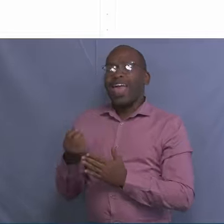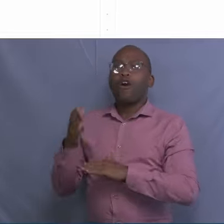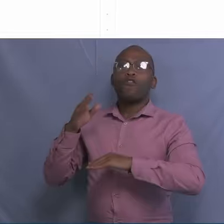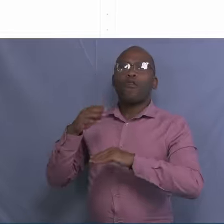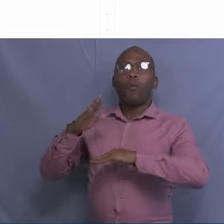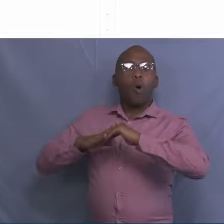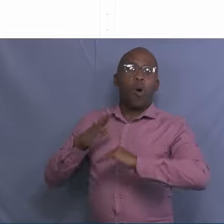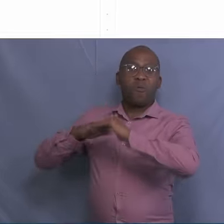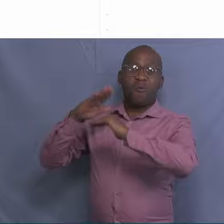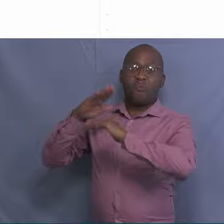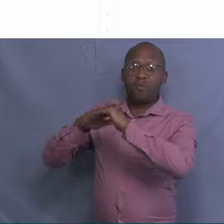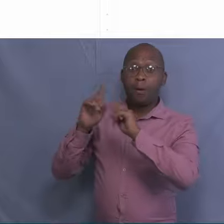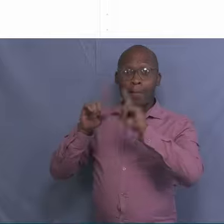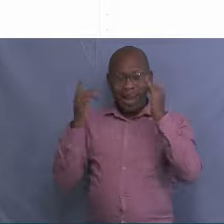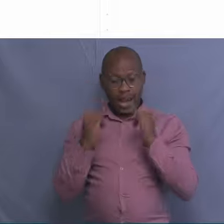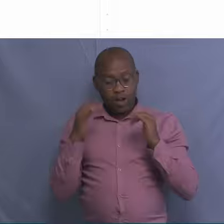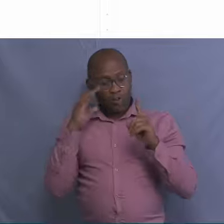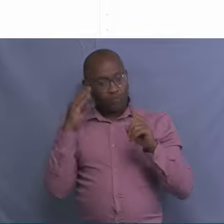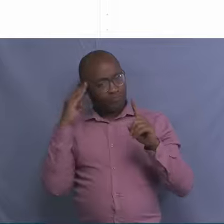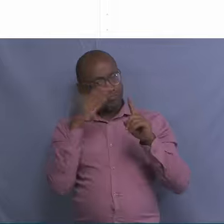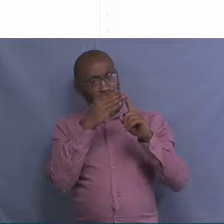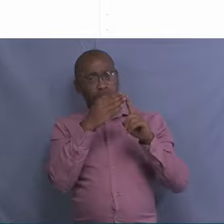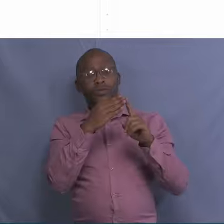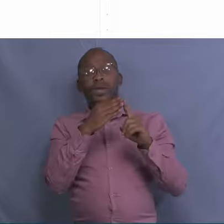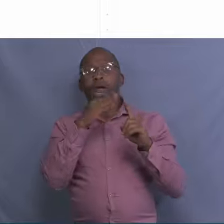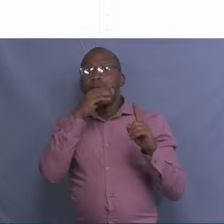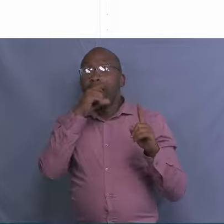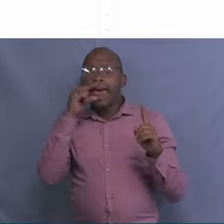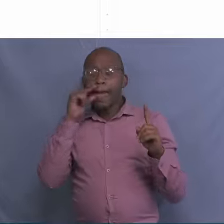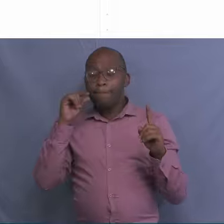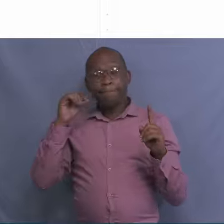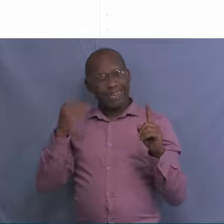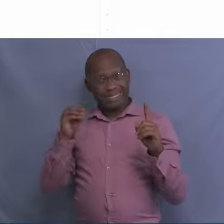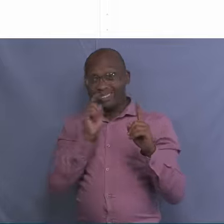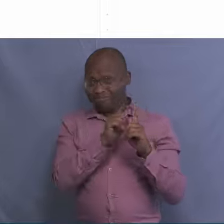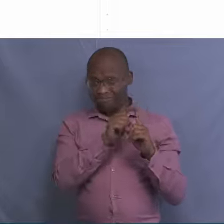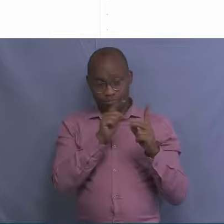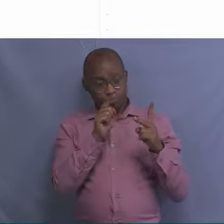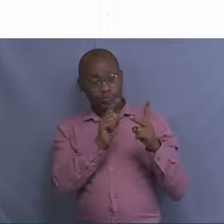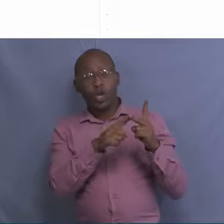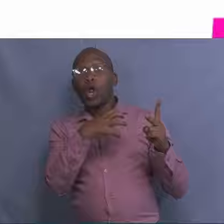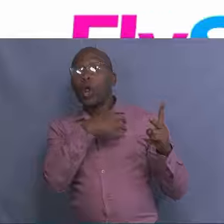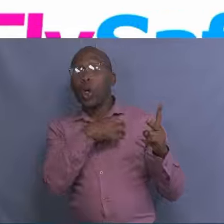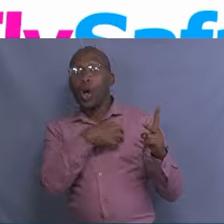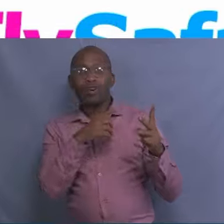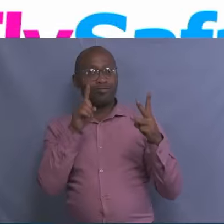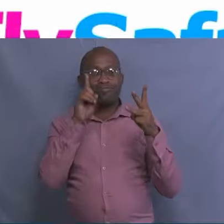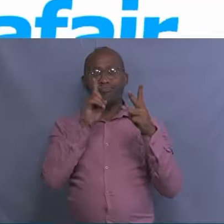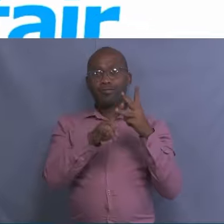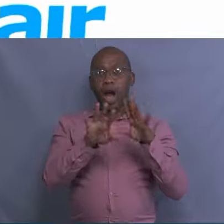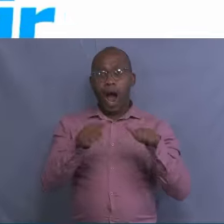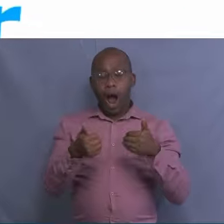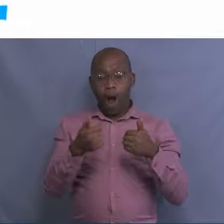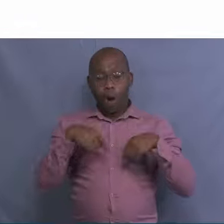one is a logo and a slogan, the name of the business, marketing material, and product packaging.